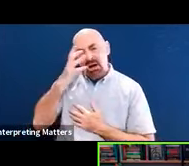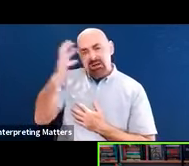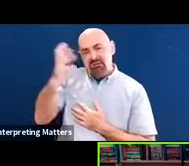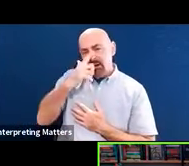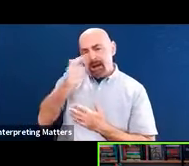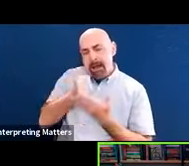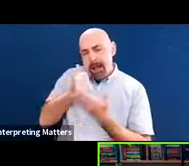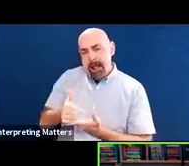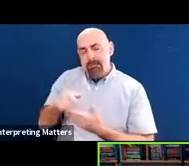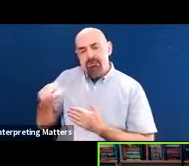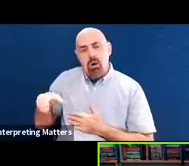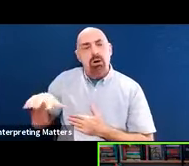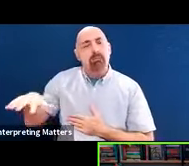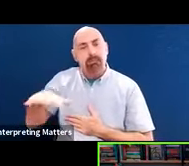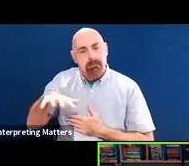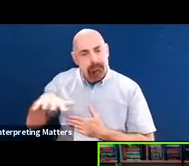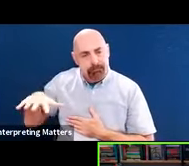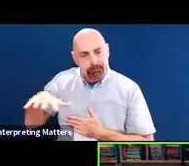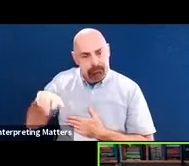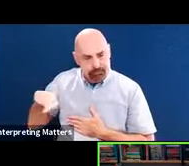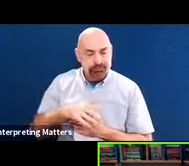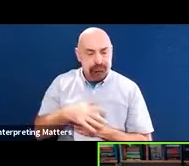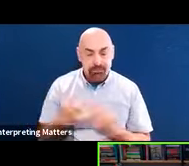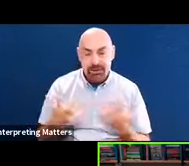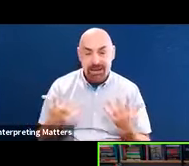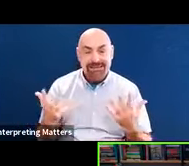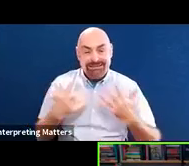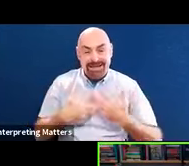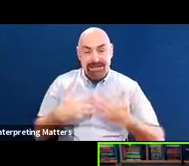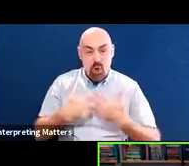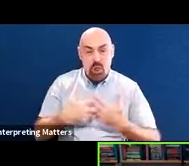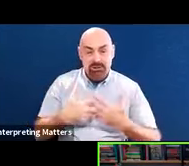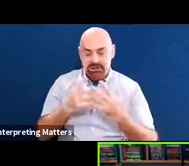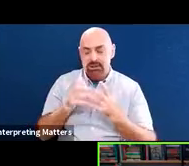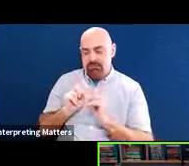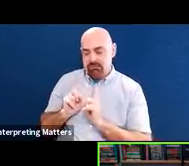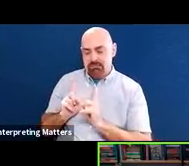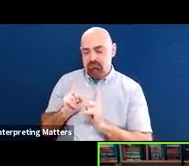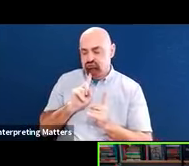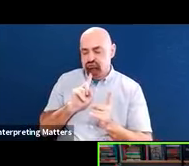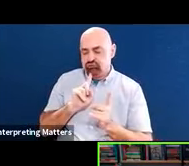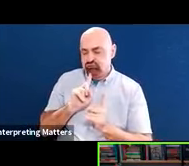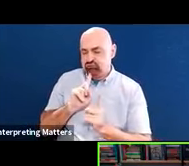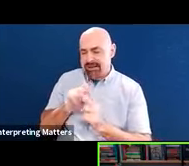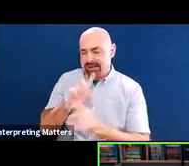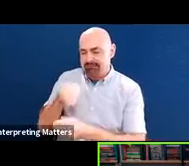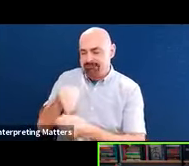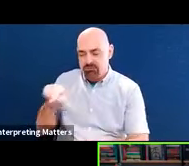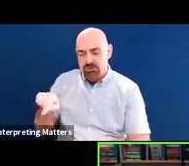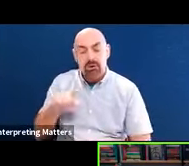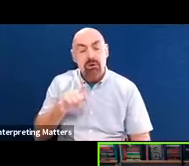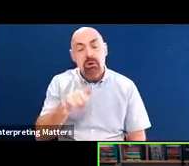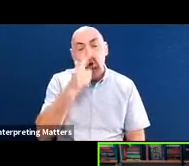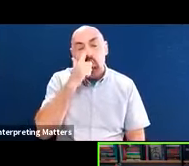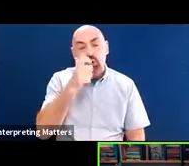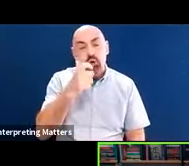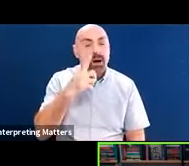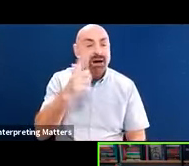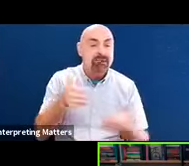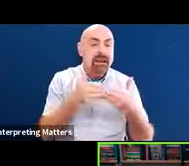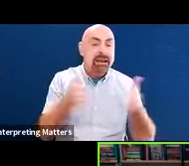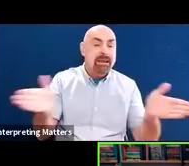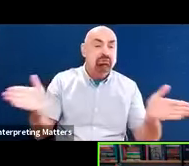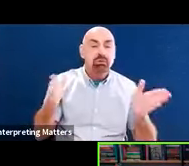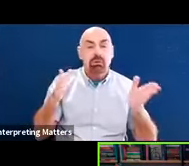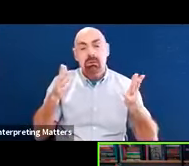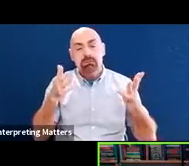from the technology part because that's what we're talking about. Otherwise, it's just too broad a question to respond to. You know, you could have liberal policies, for